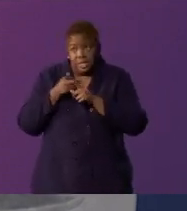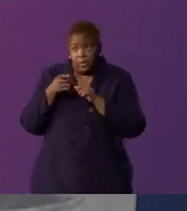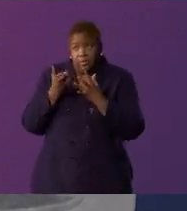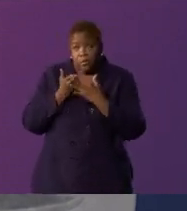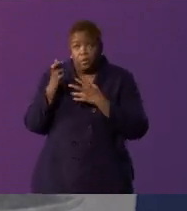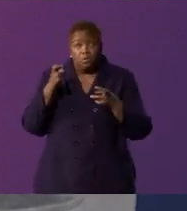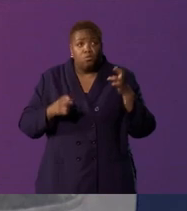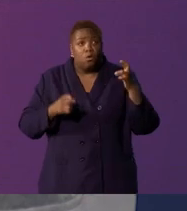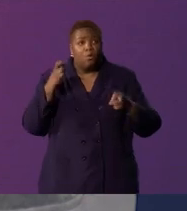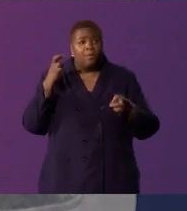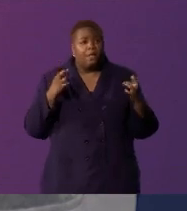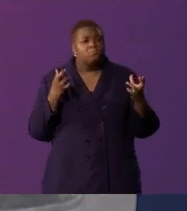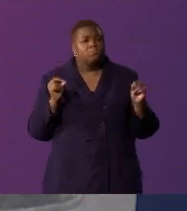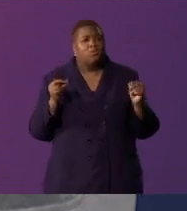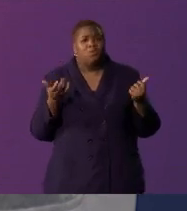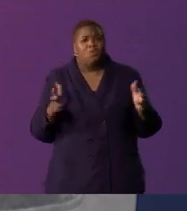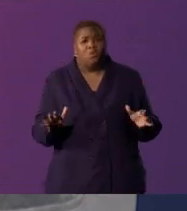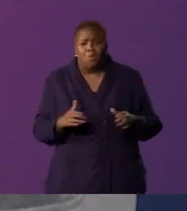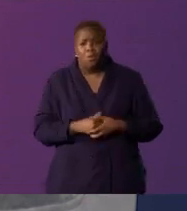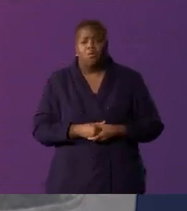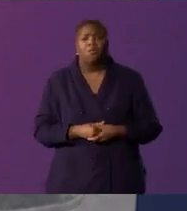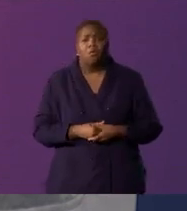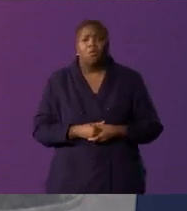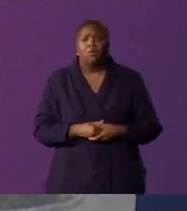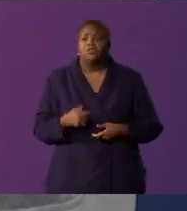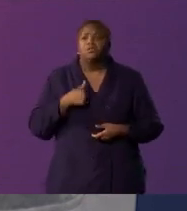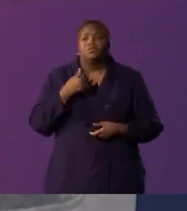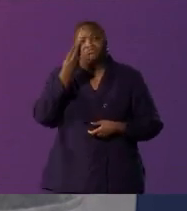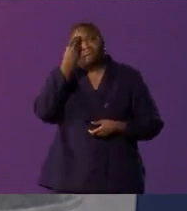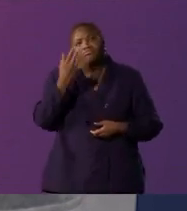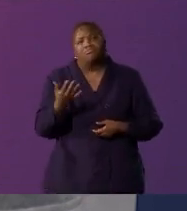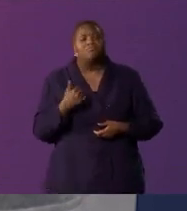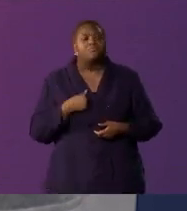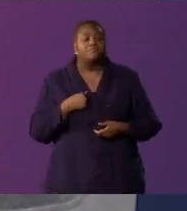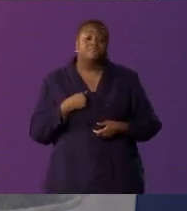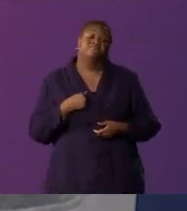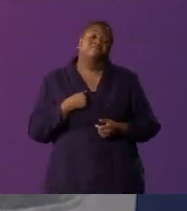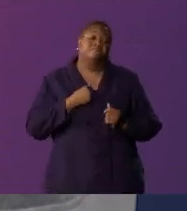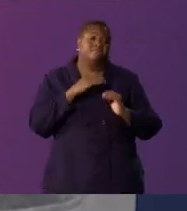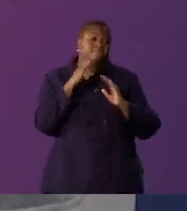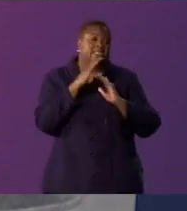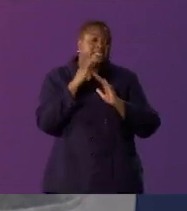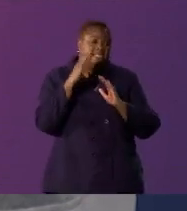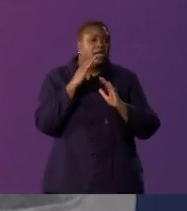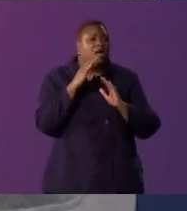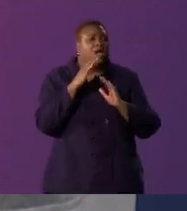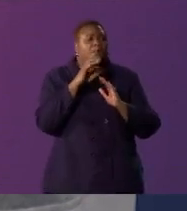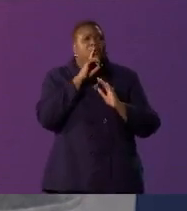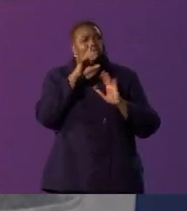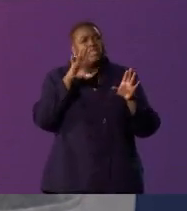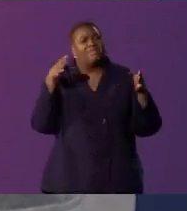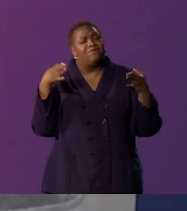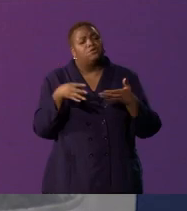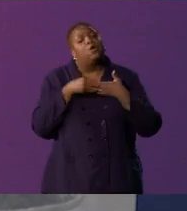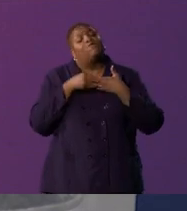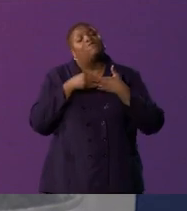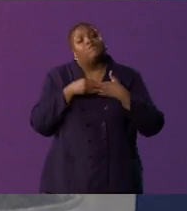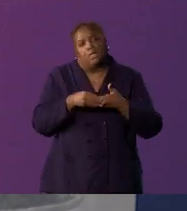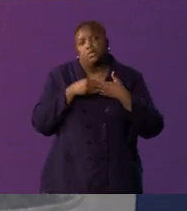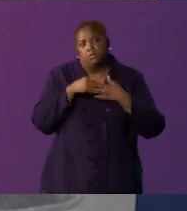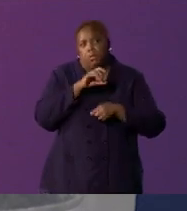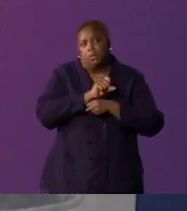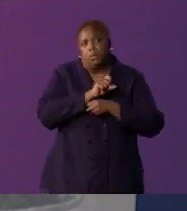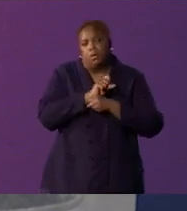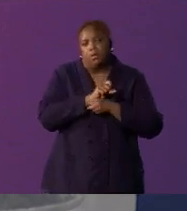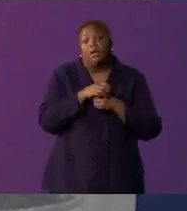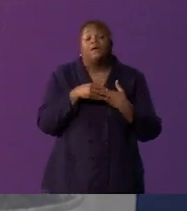robot? I don't think so. Right. So I'm just going to tell you, the top, focus a bit more on flexible working.